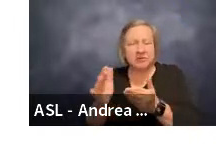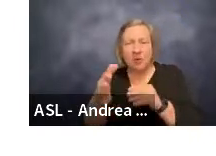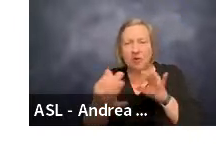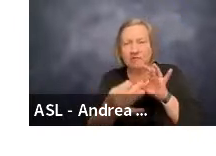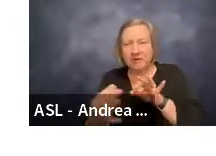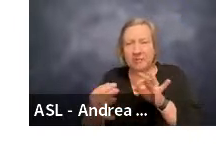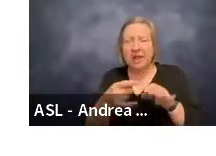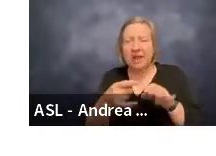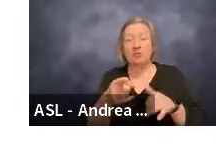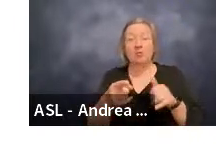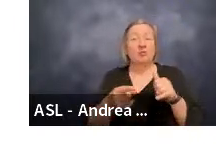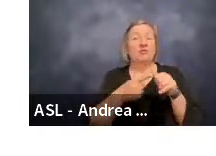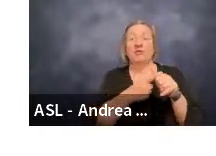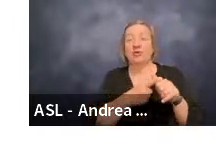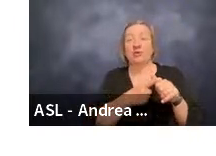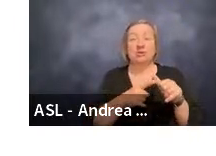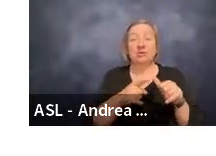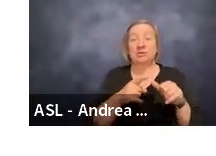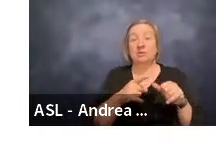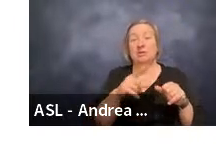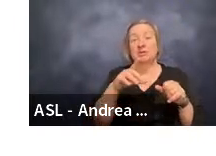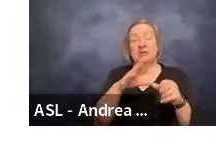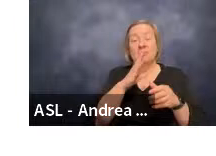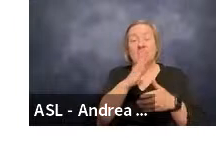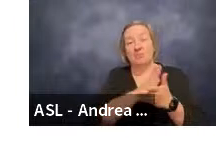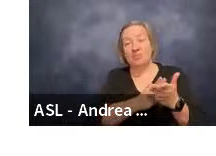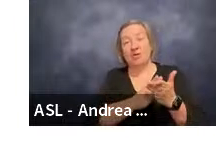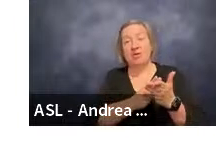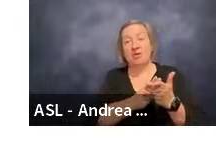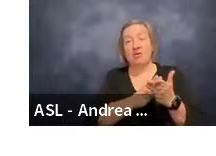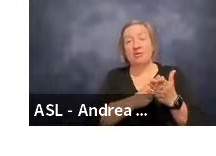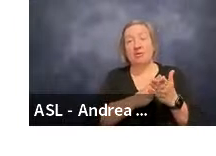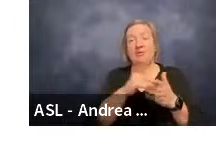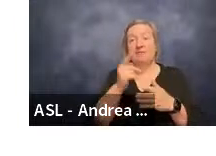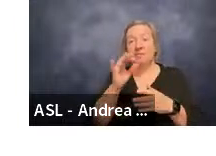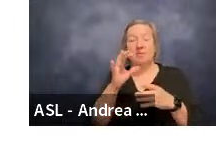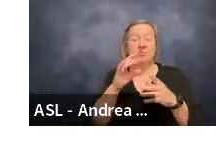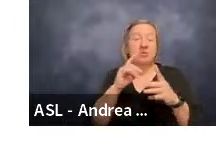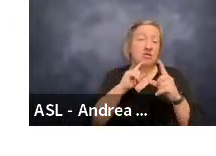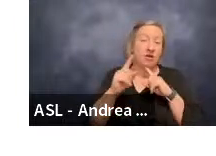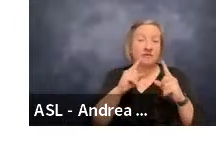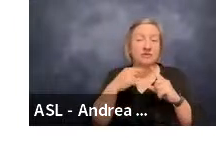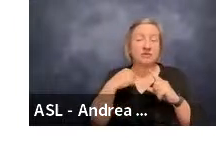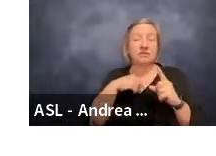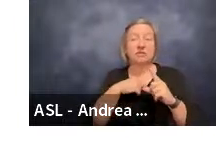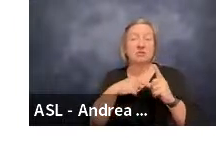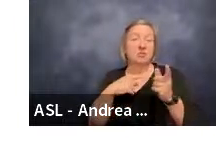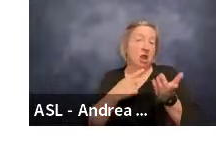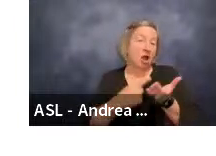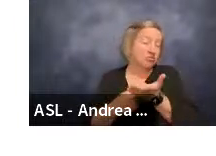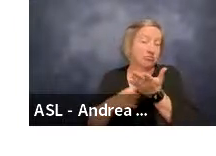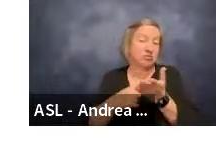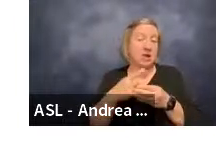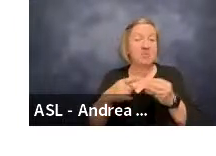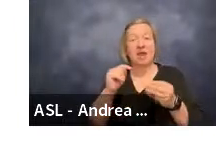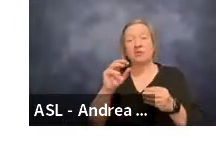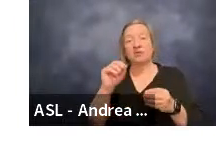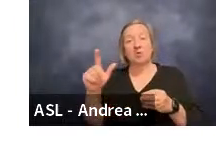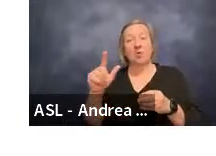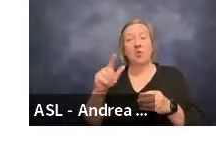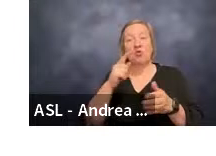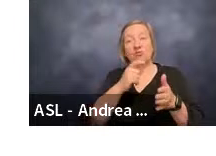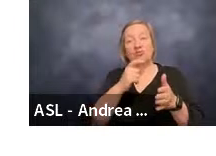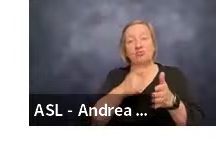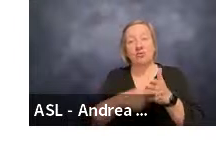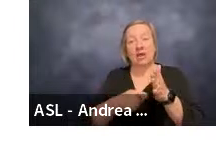You're actually the first element of really public conversation that we're having around the toll rate setting process. So you get to